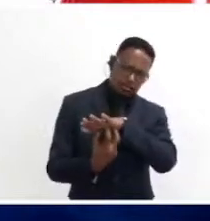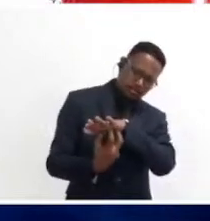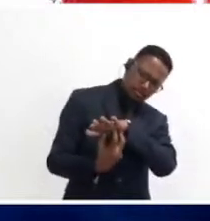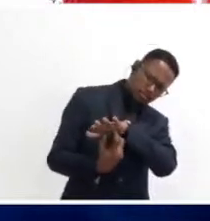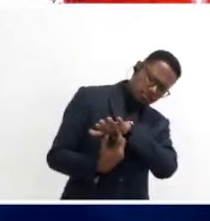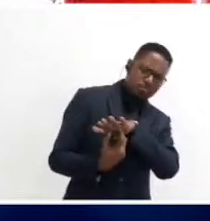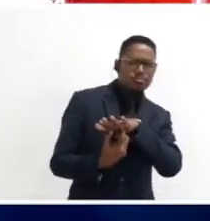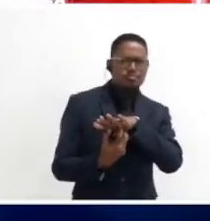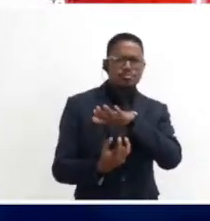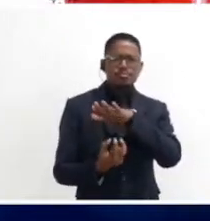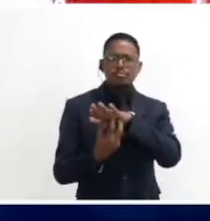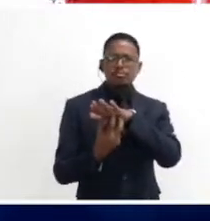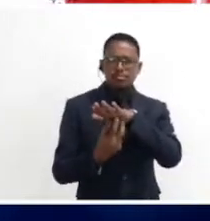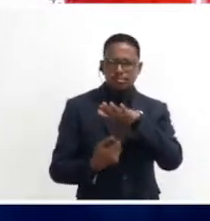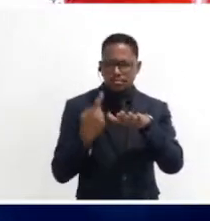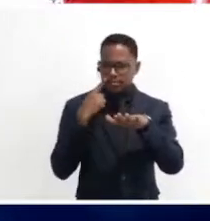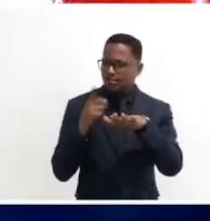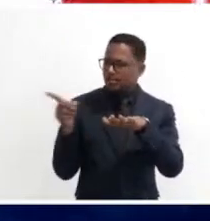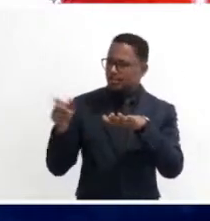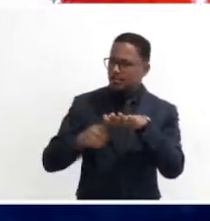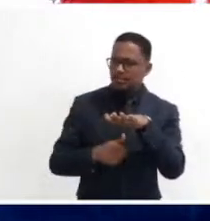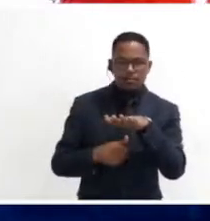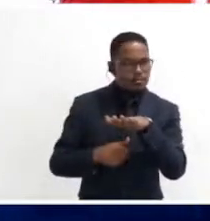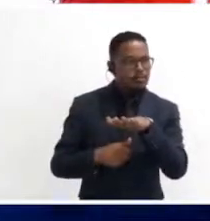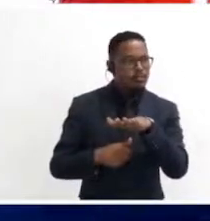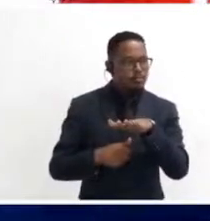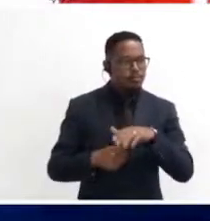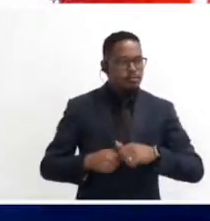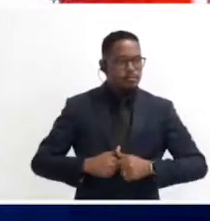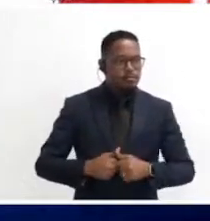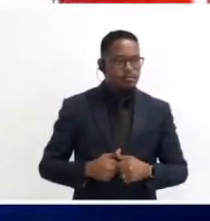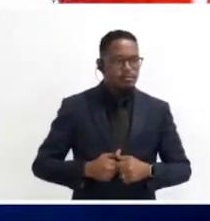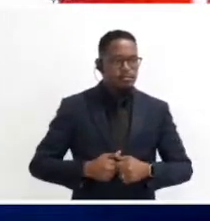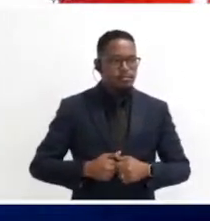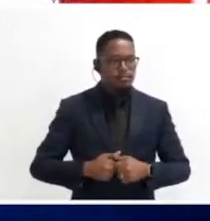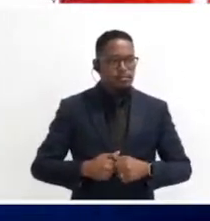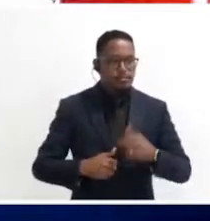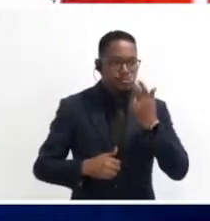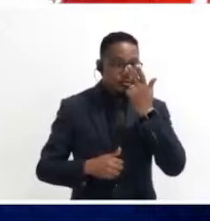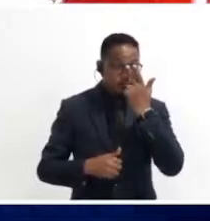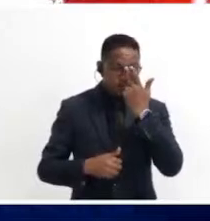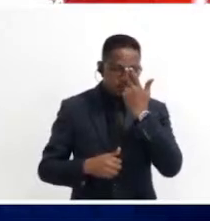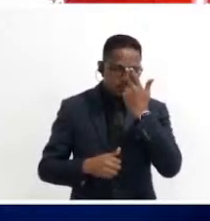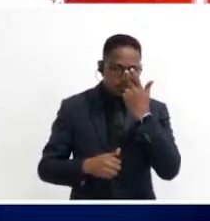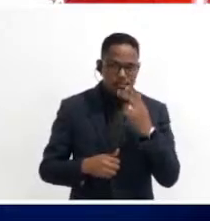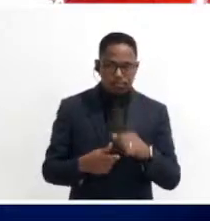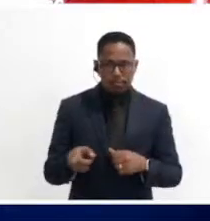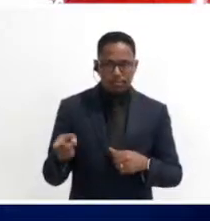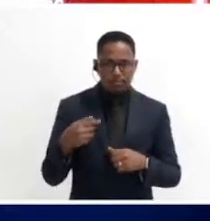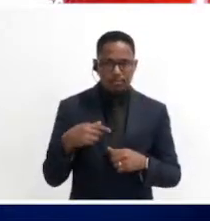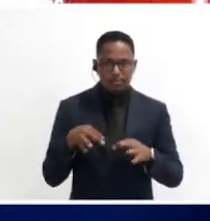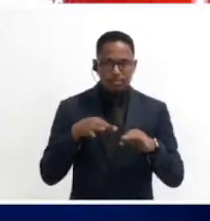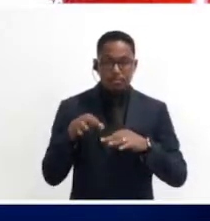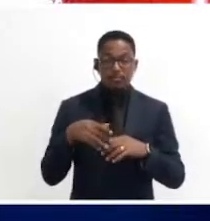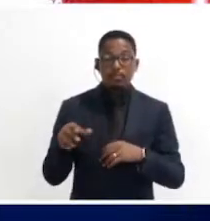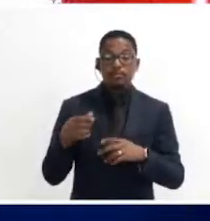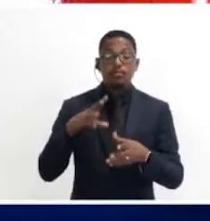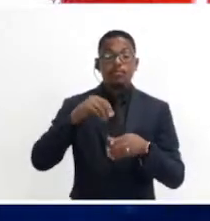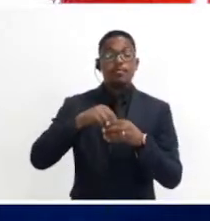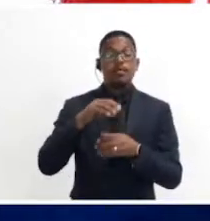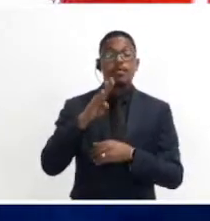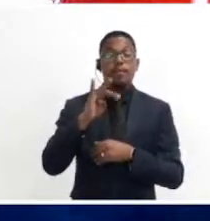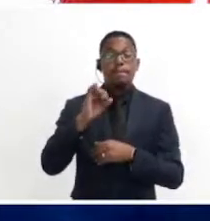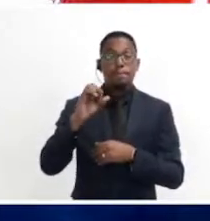what's shown here and some of the terminology I'll describe. There's typically a bump on the chip that's going to connect to the